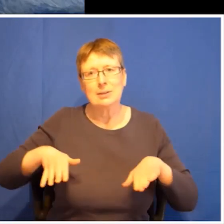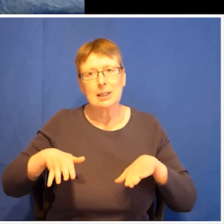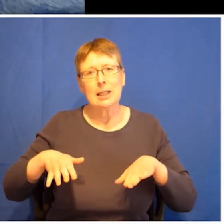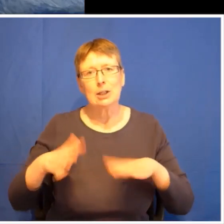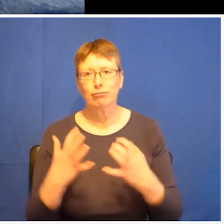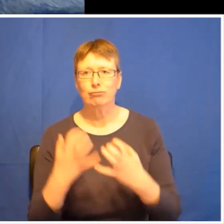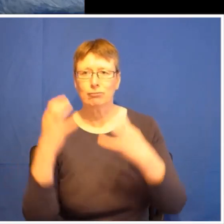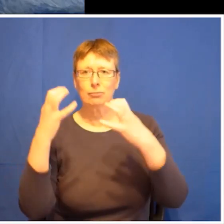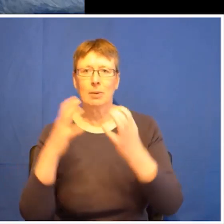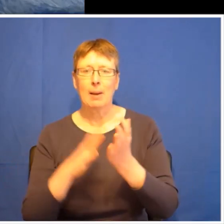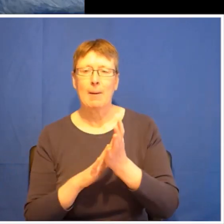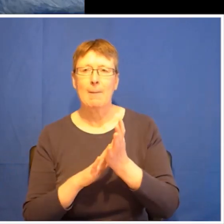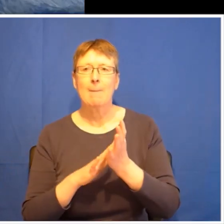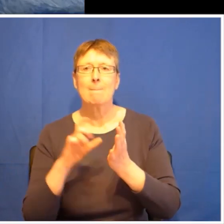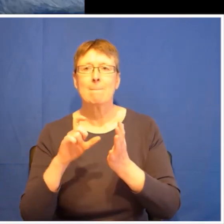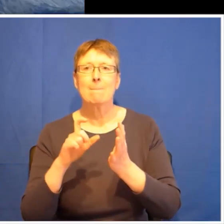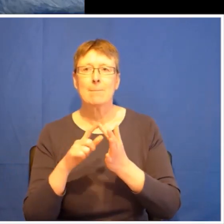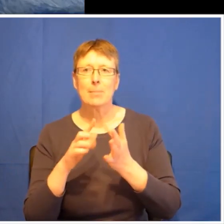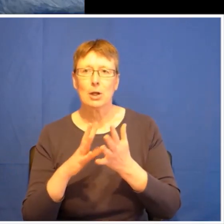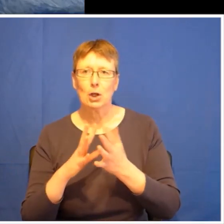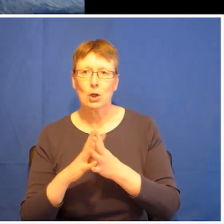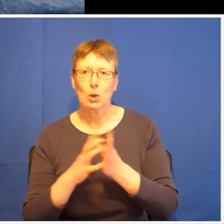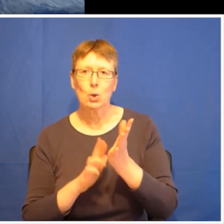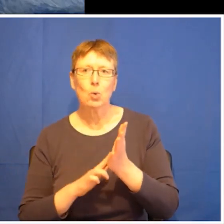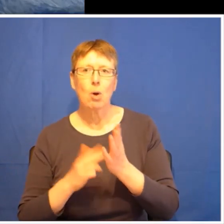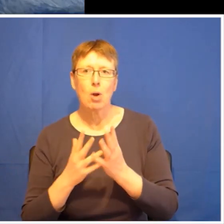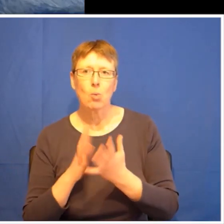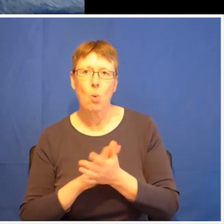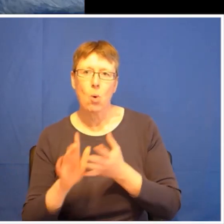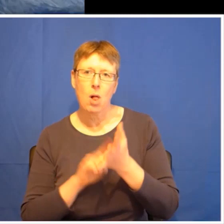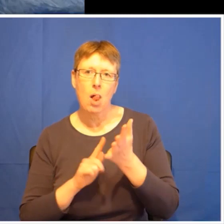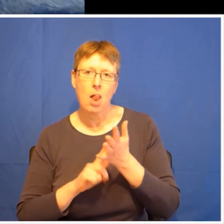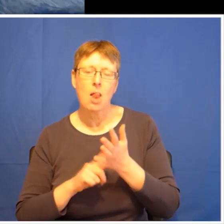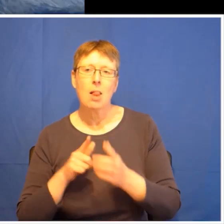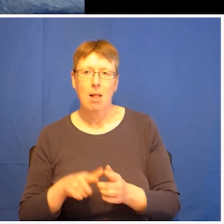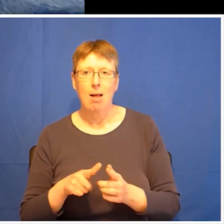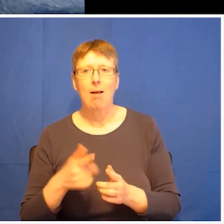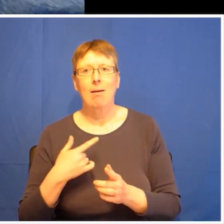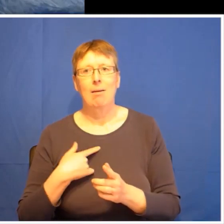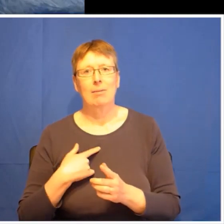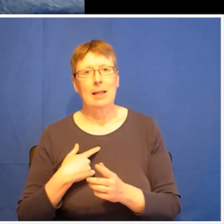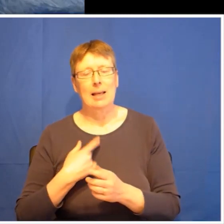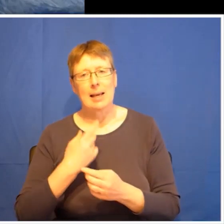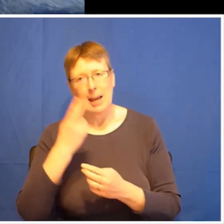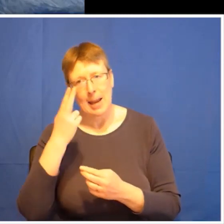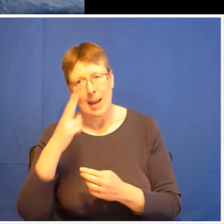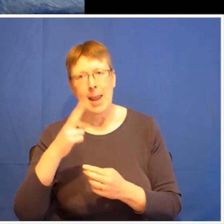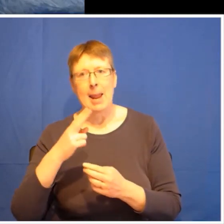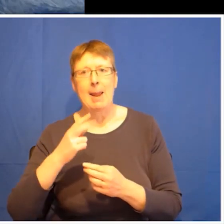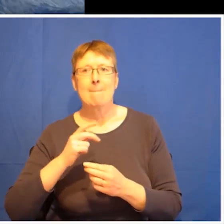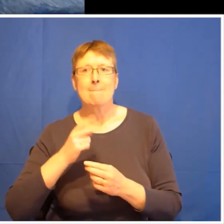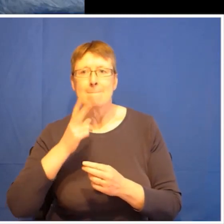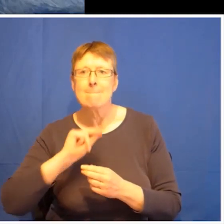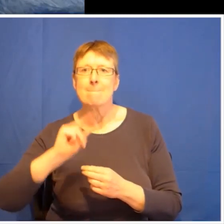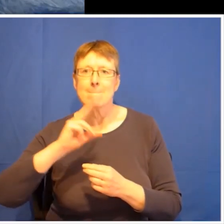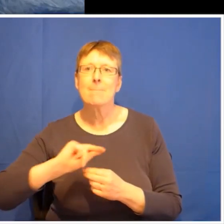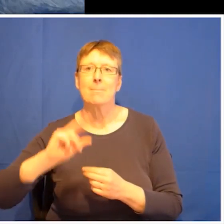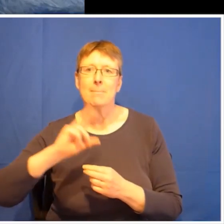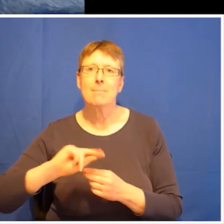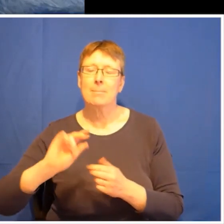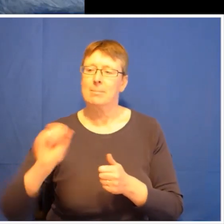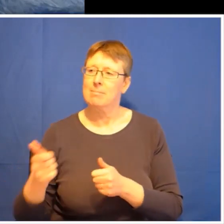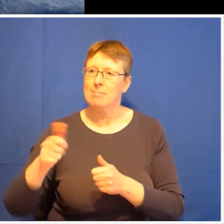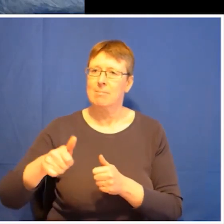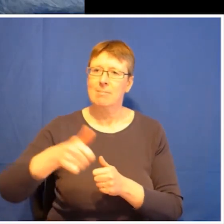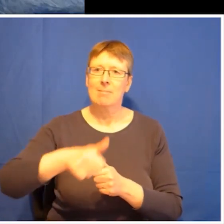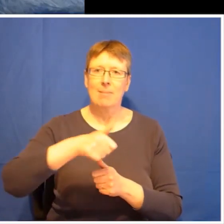Hall, welcome you up onto stage, announcing your name, and then afterwards having a glass of Prosecco or